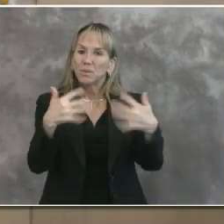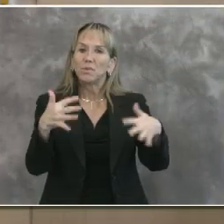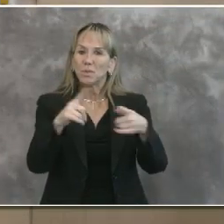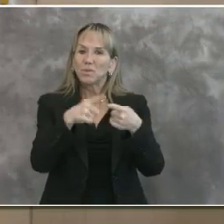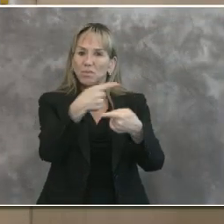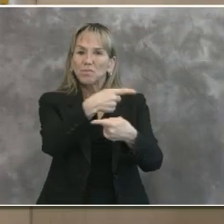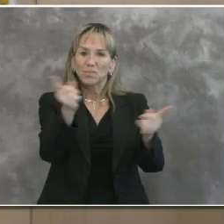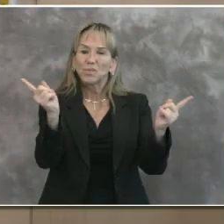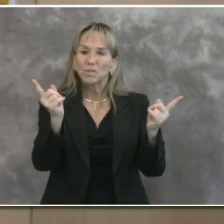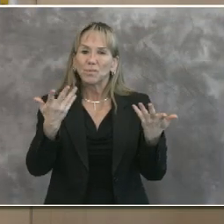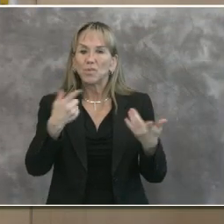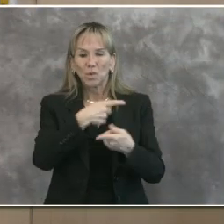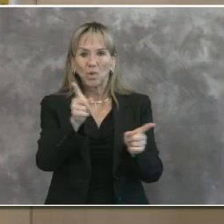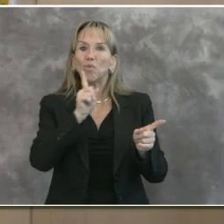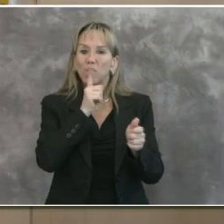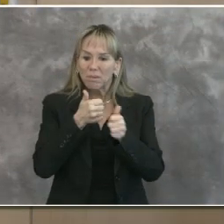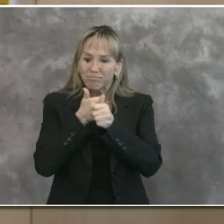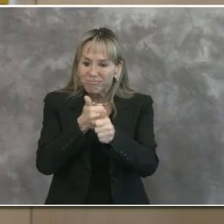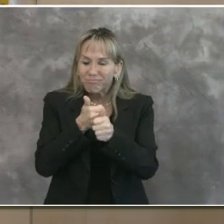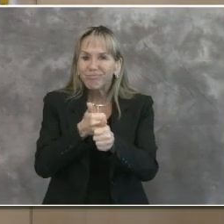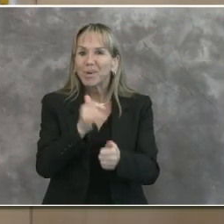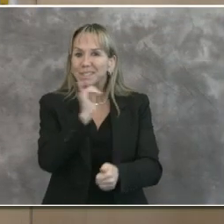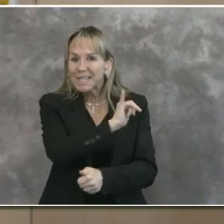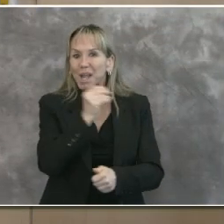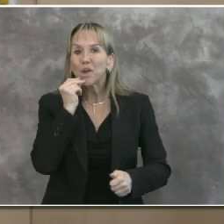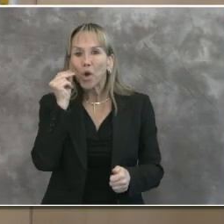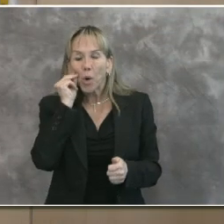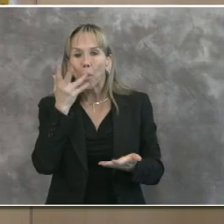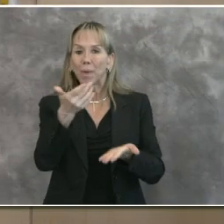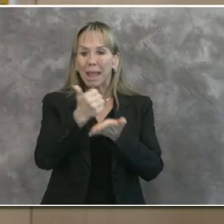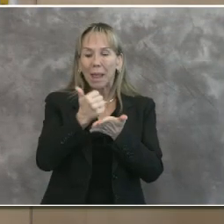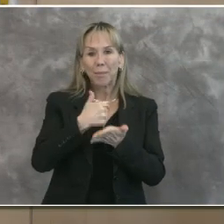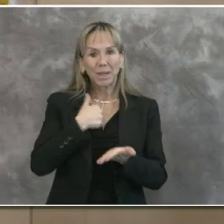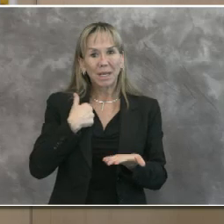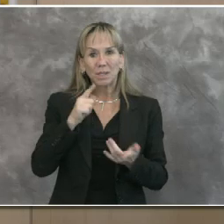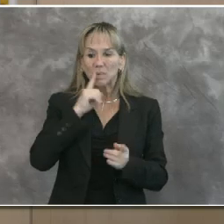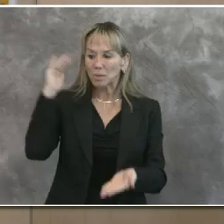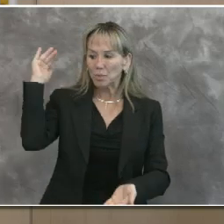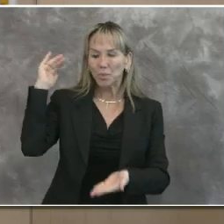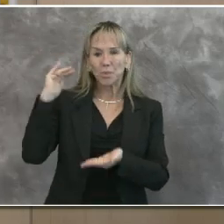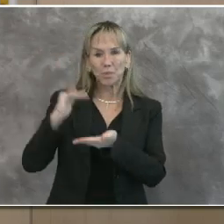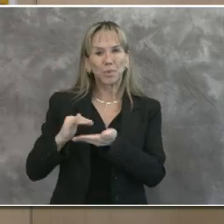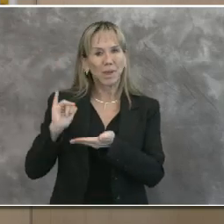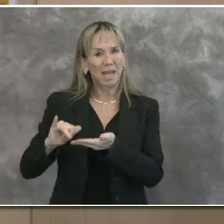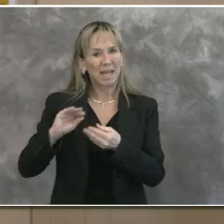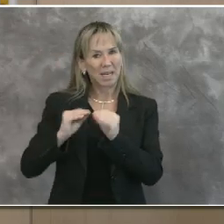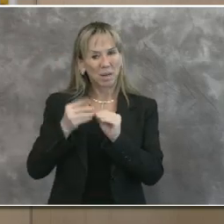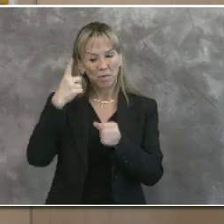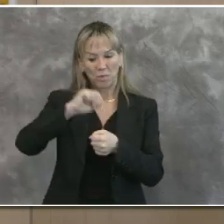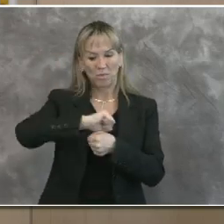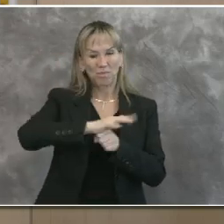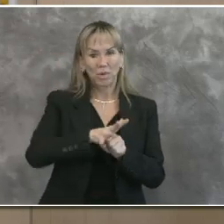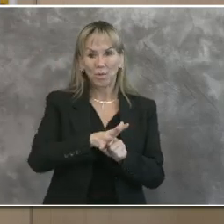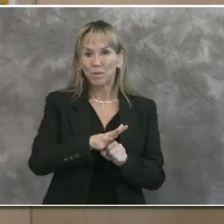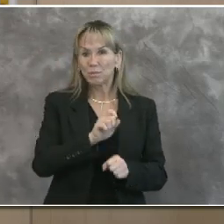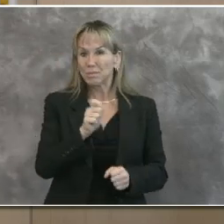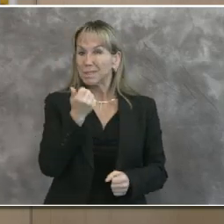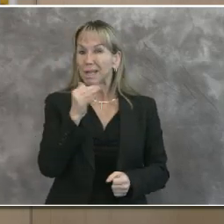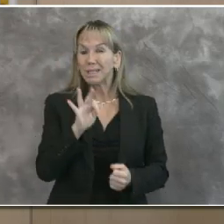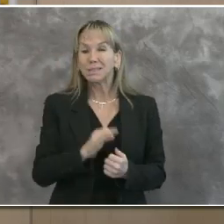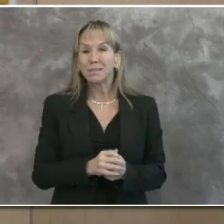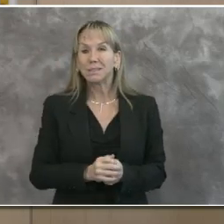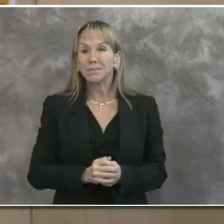really staying the course to stay at home and helping us drive down the numbers for COVID-19. We